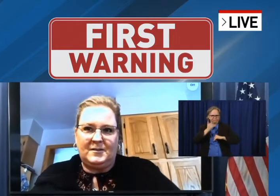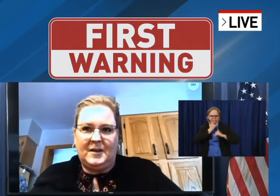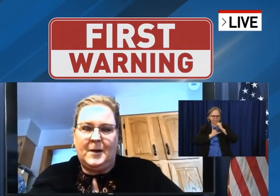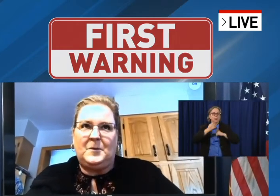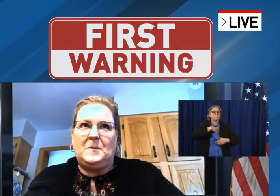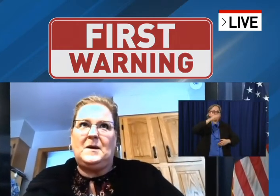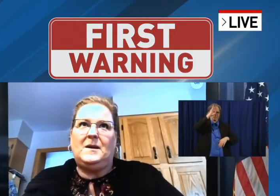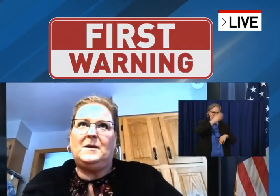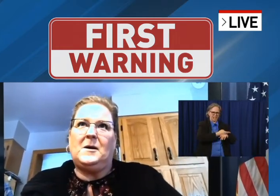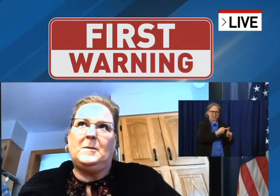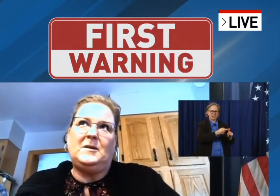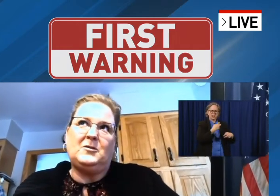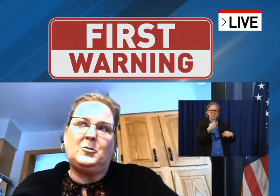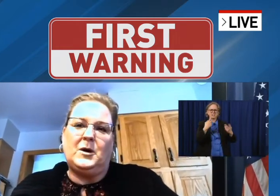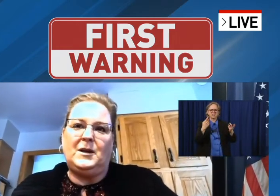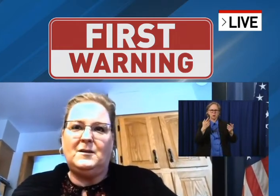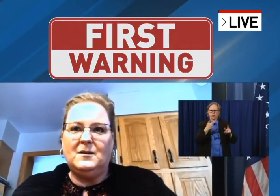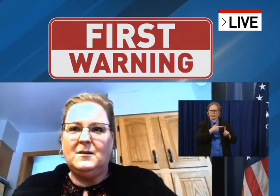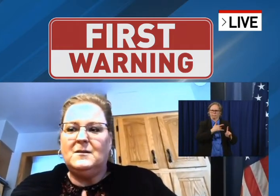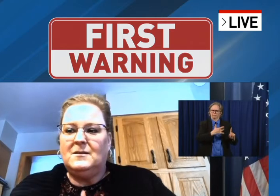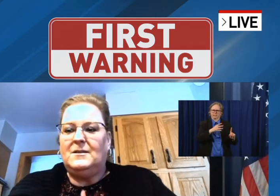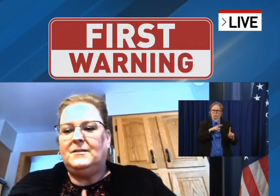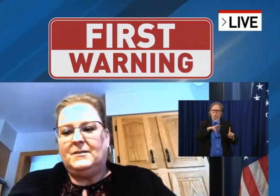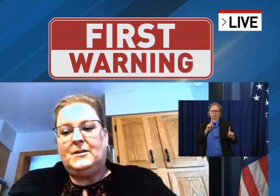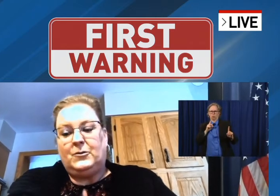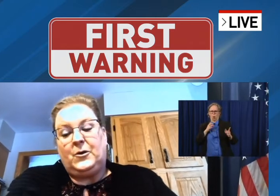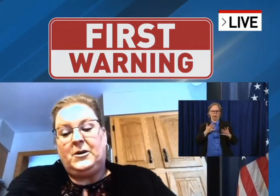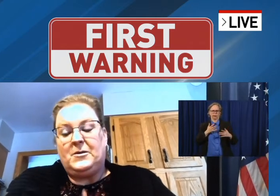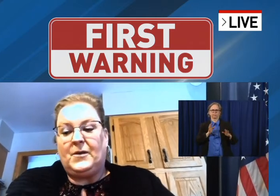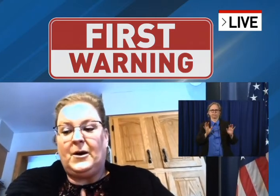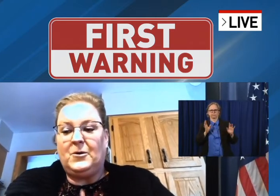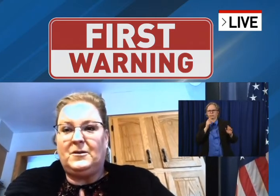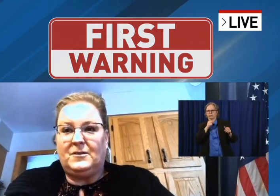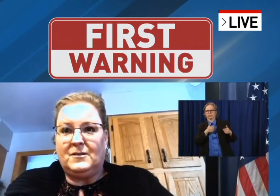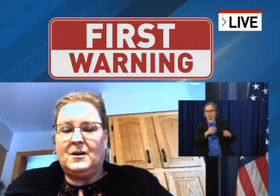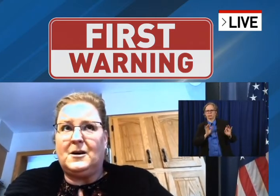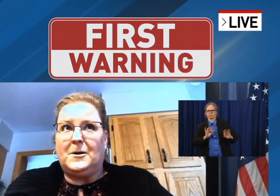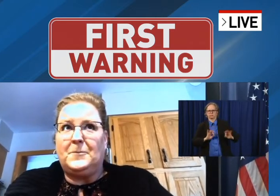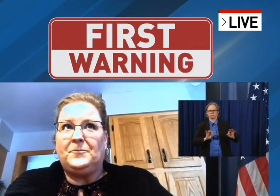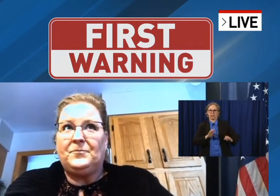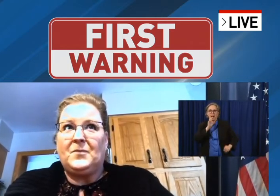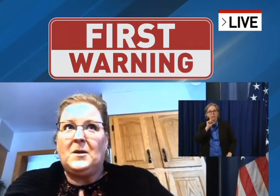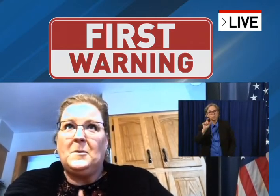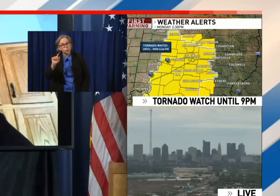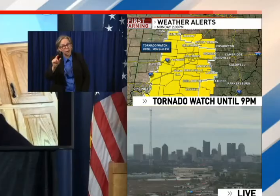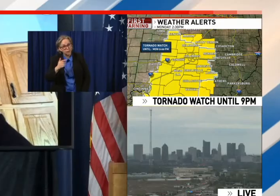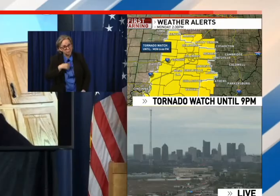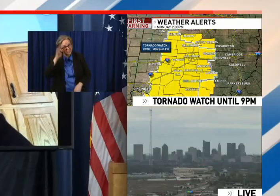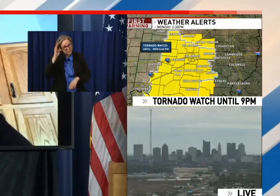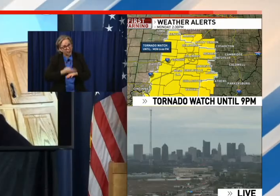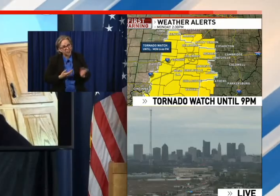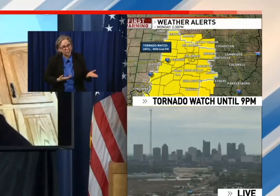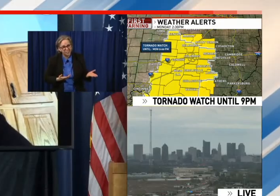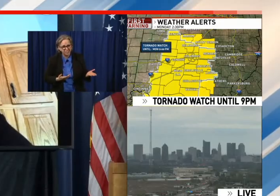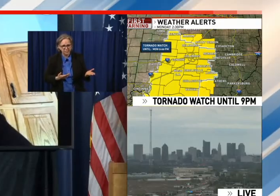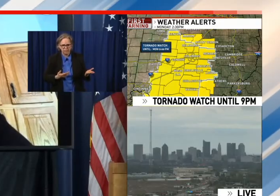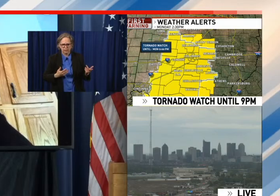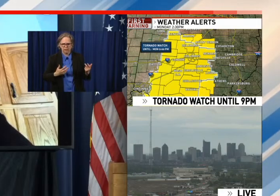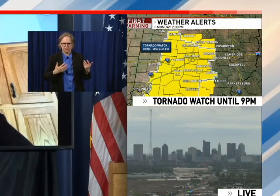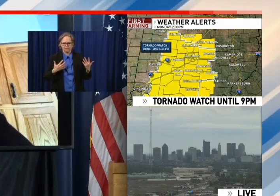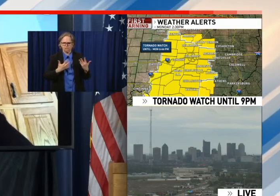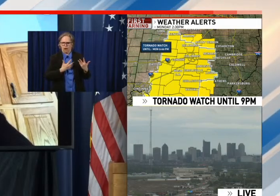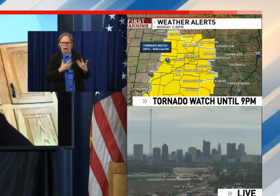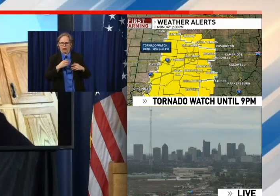denial that this happened to me. He's 20. He's afraid of the virus. My other son's 23,